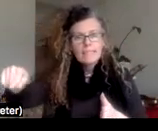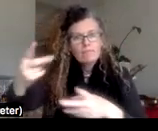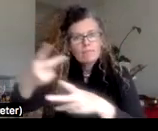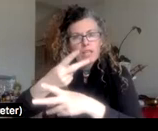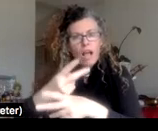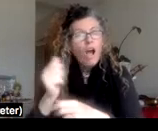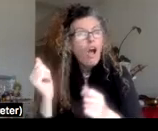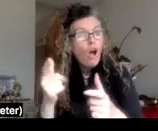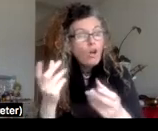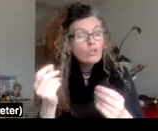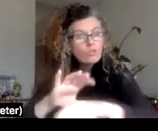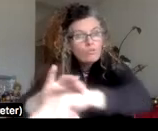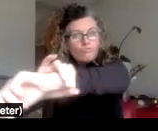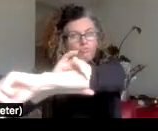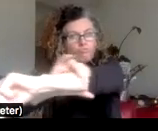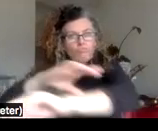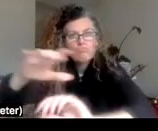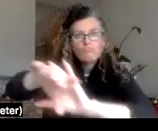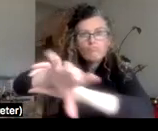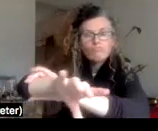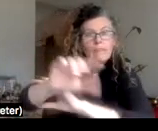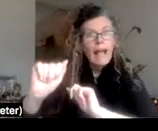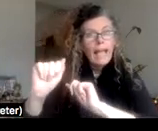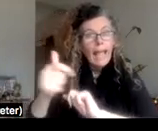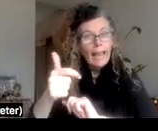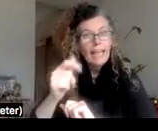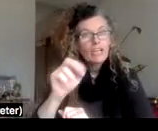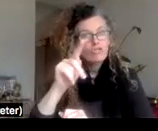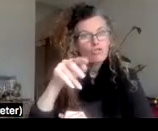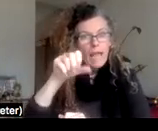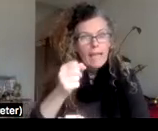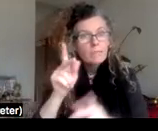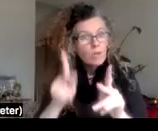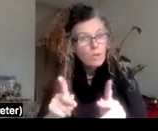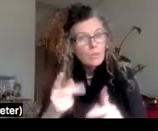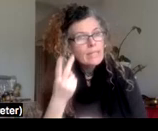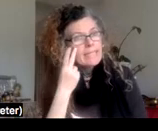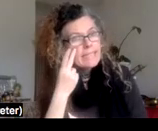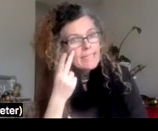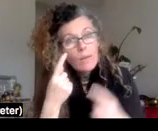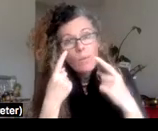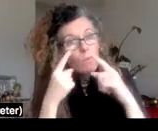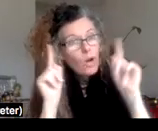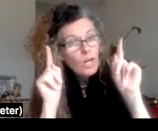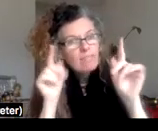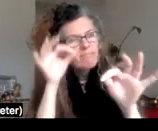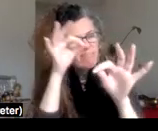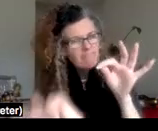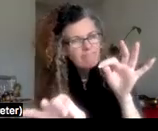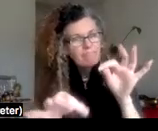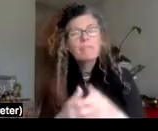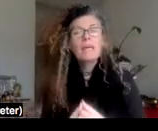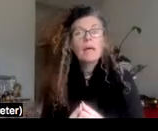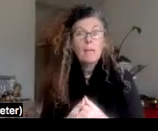is roll up your sleeves like any tradesperson and see what works. It's that simple. And either people